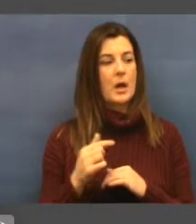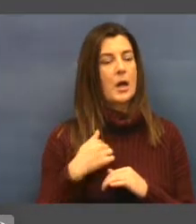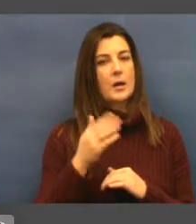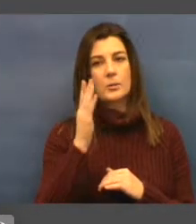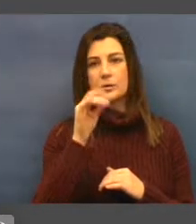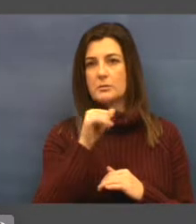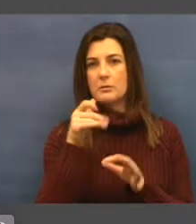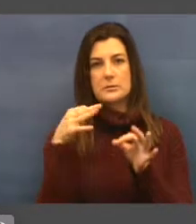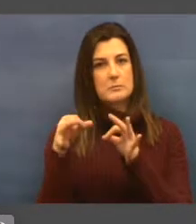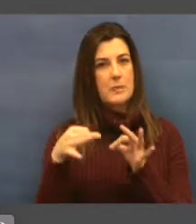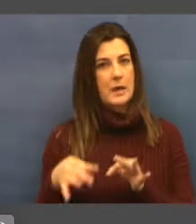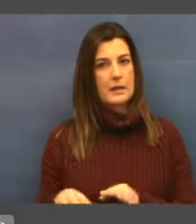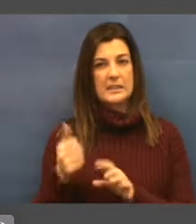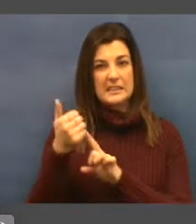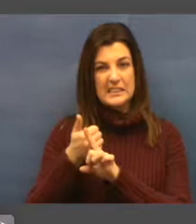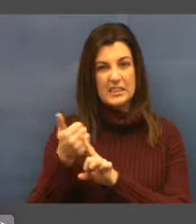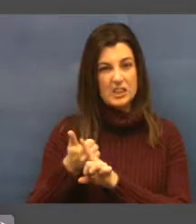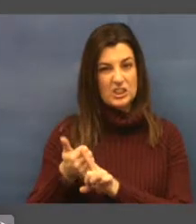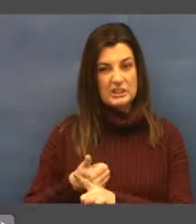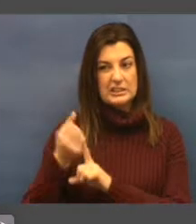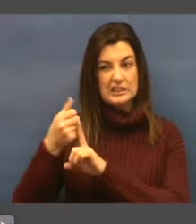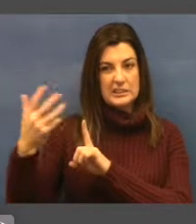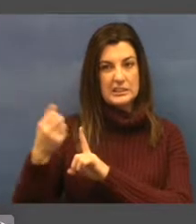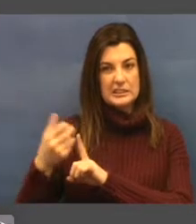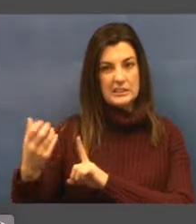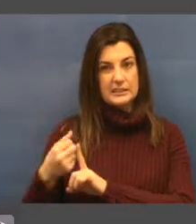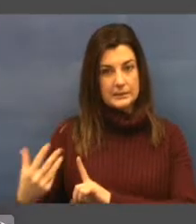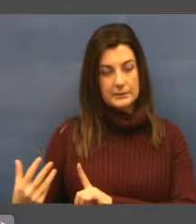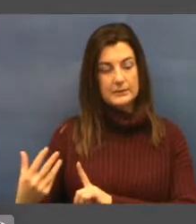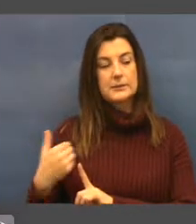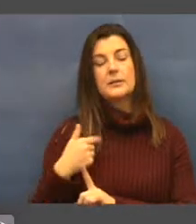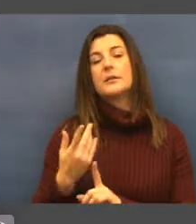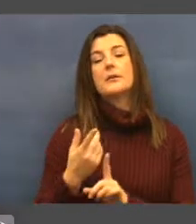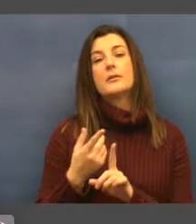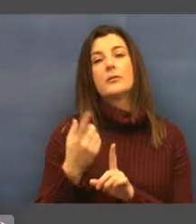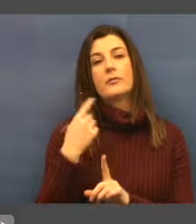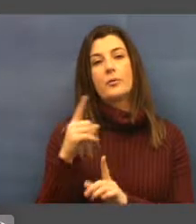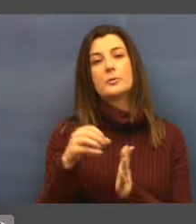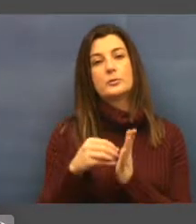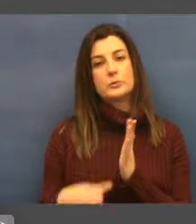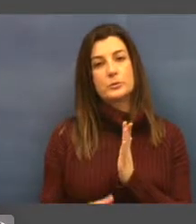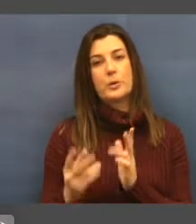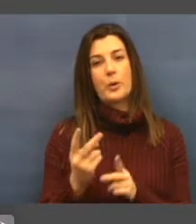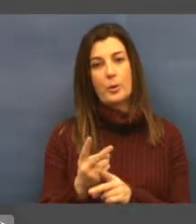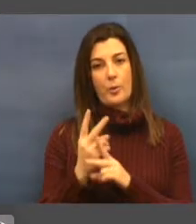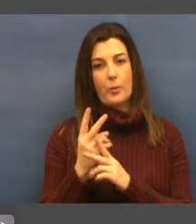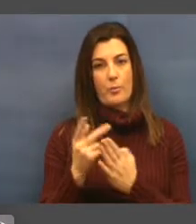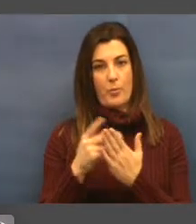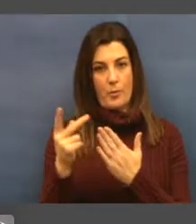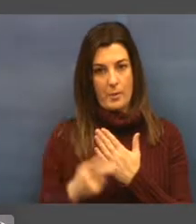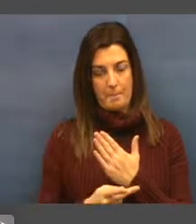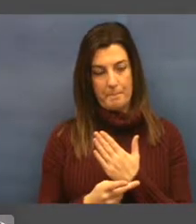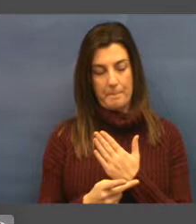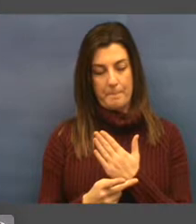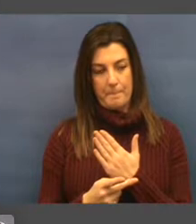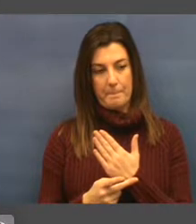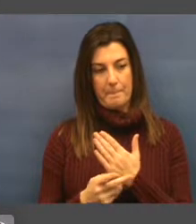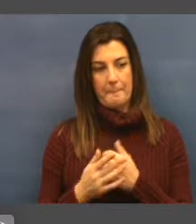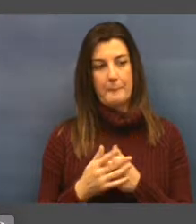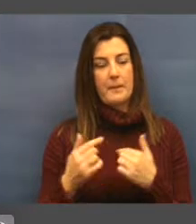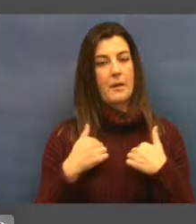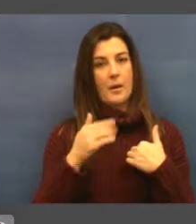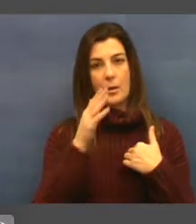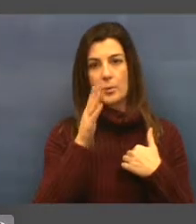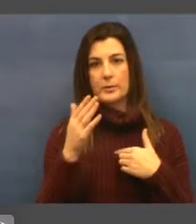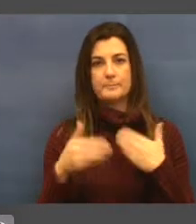going to go through in detail every grant that's offered through the student loan programs or student aid programs. I'm just